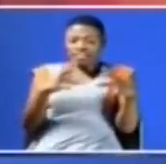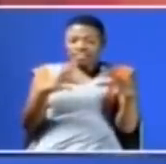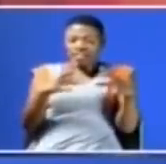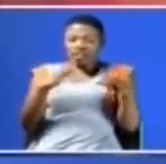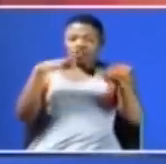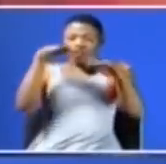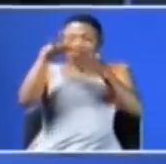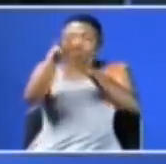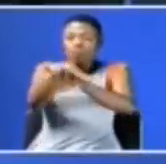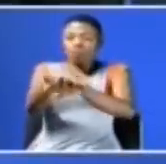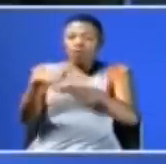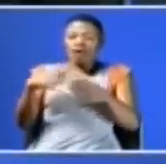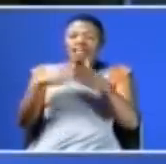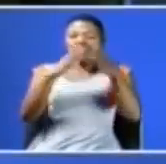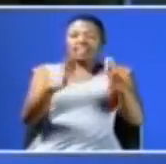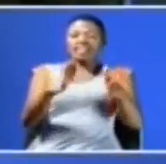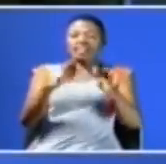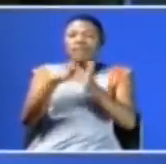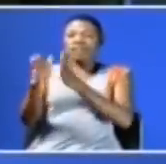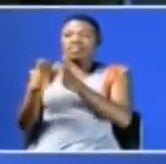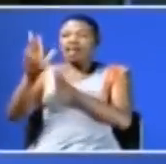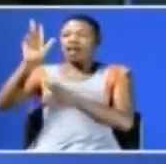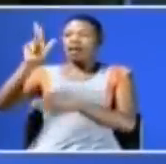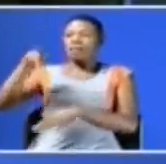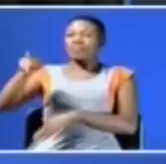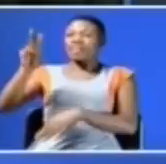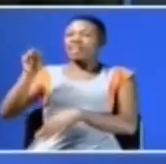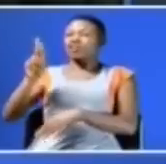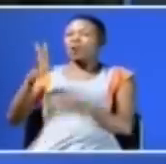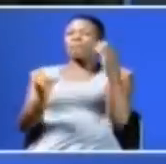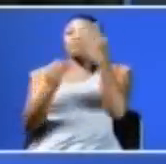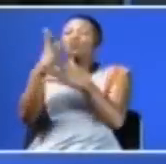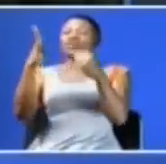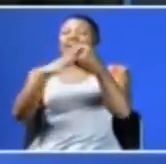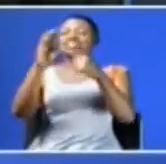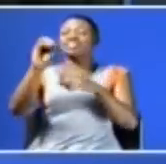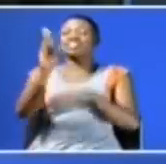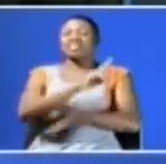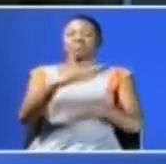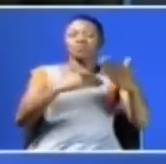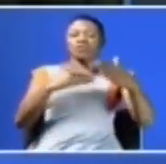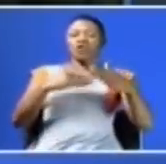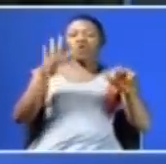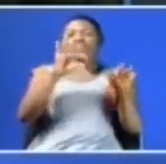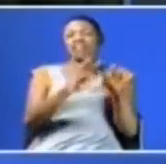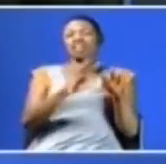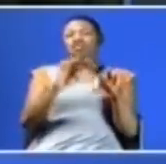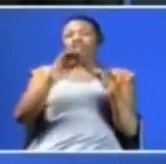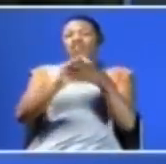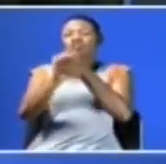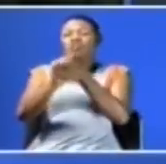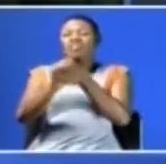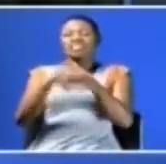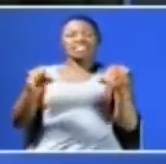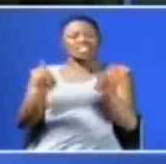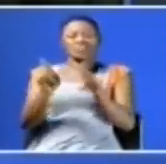It's not ideological. You remember PNU? Yeah. It was set up 90 days before the election. TNA, 90 days before the election. Jubilee, the